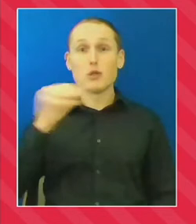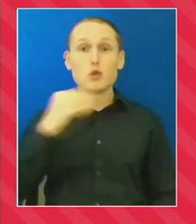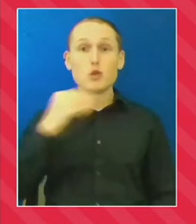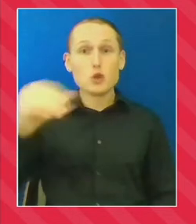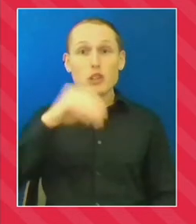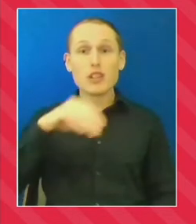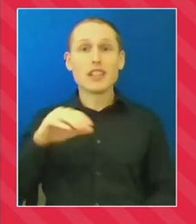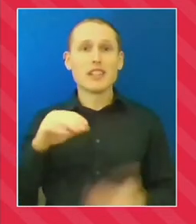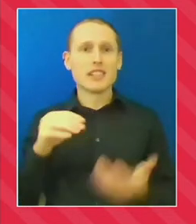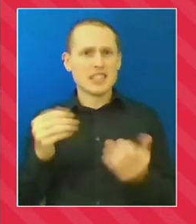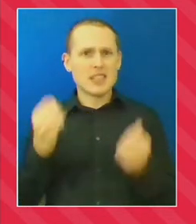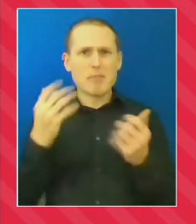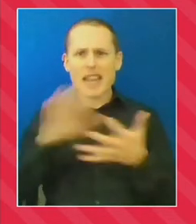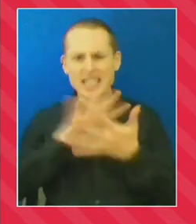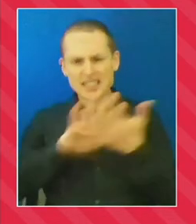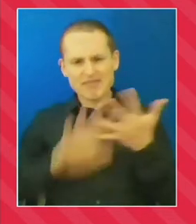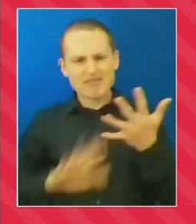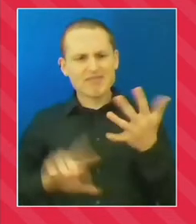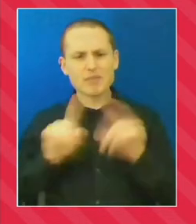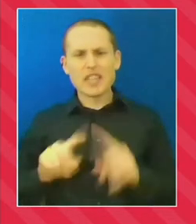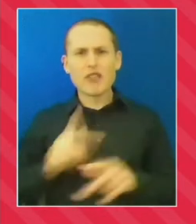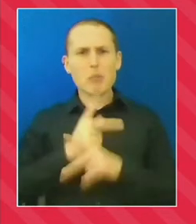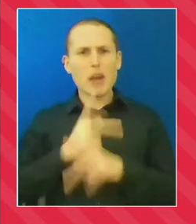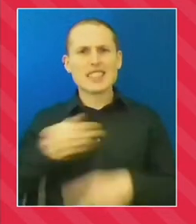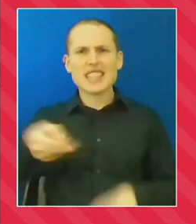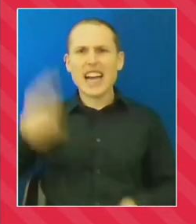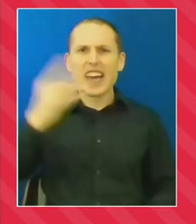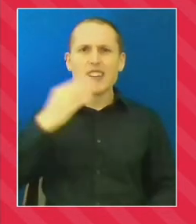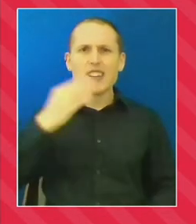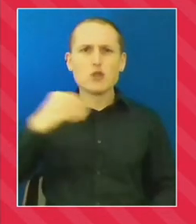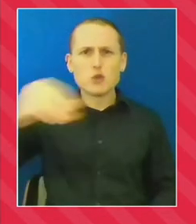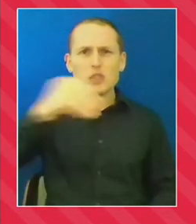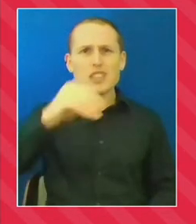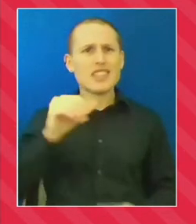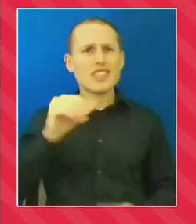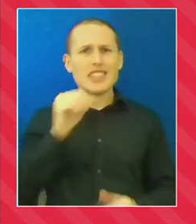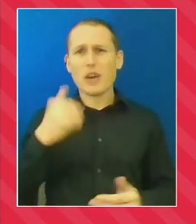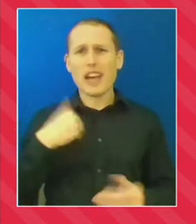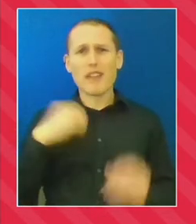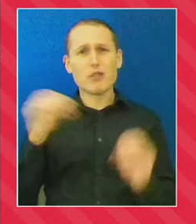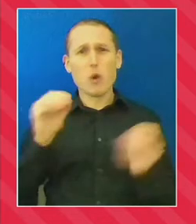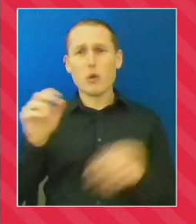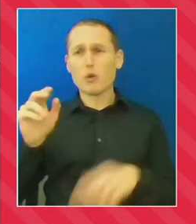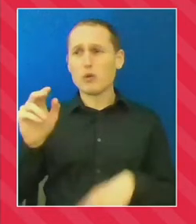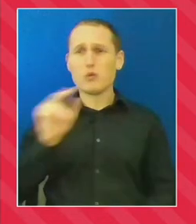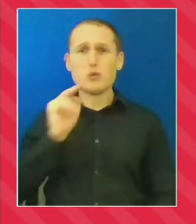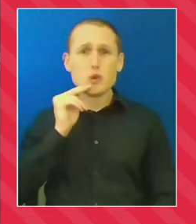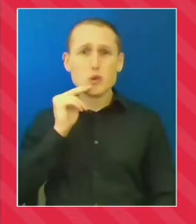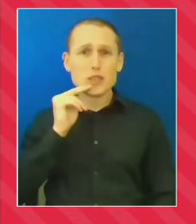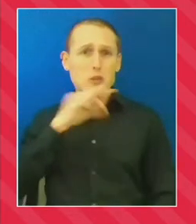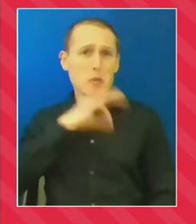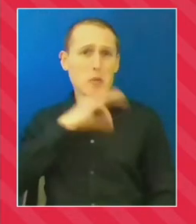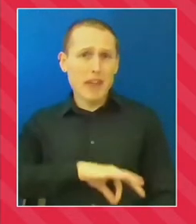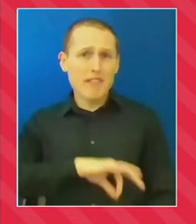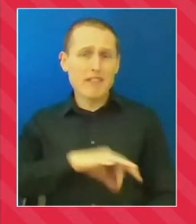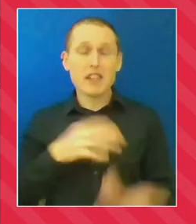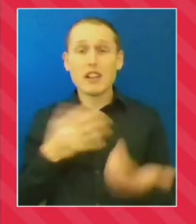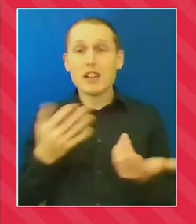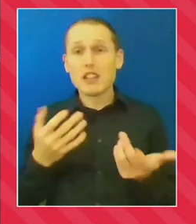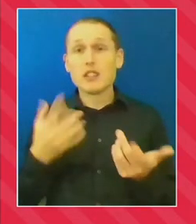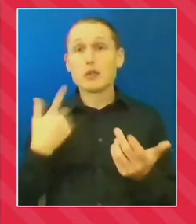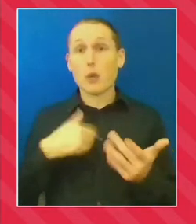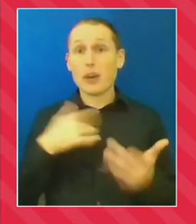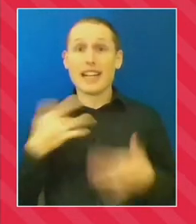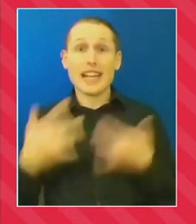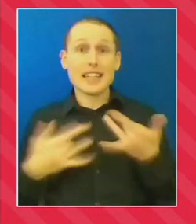those products are foods that don't necessarily have a lot of nutritional value. So we're really excited that although we're making these